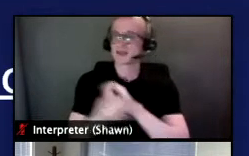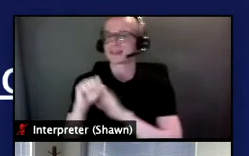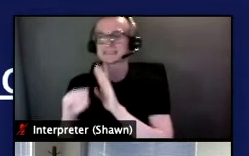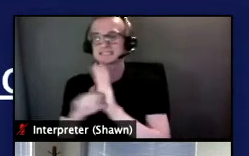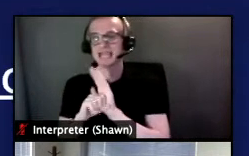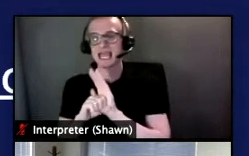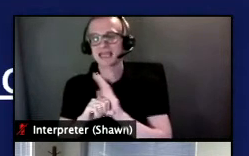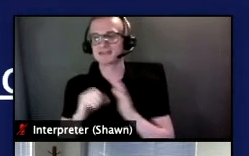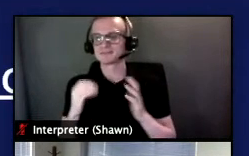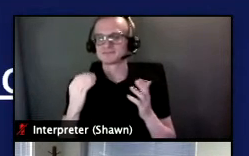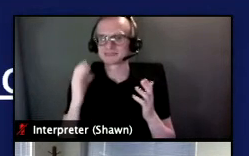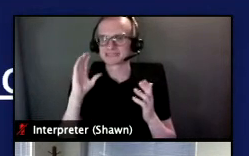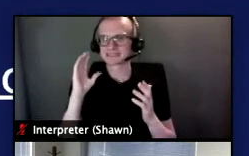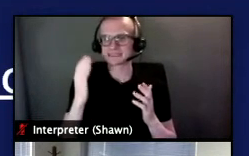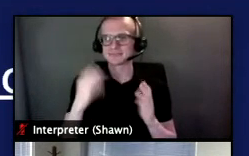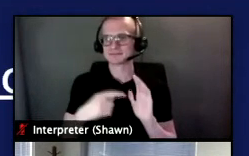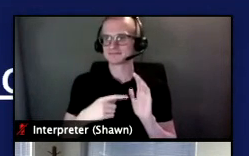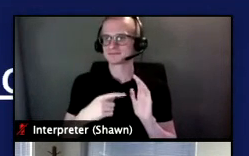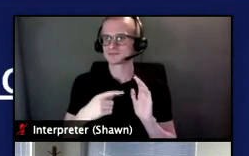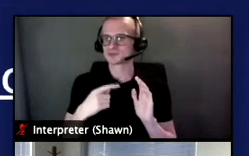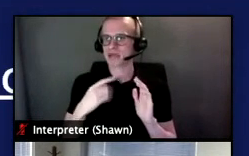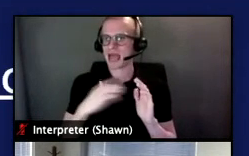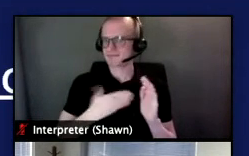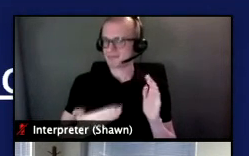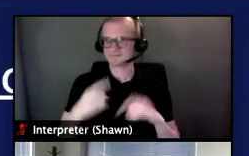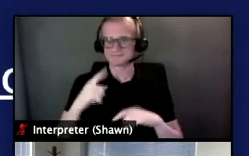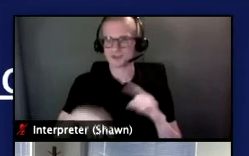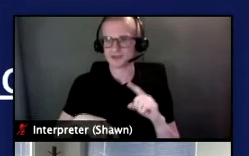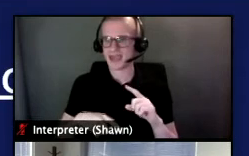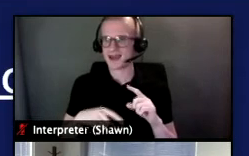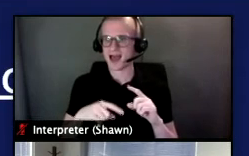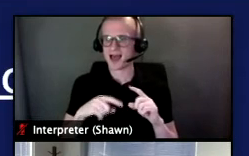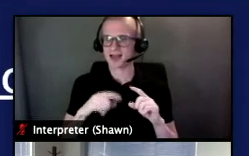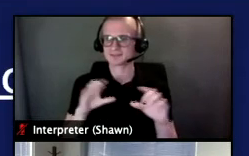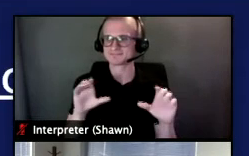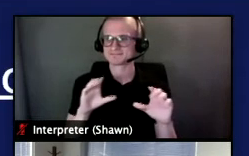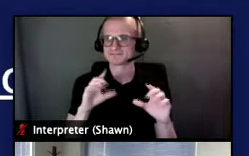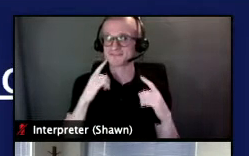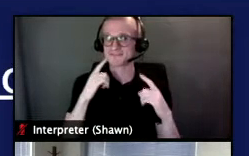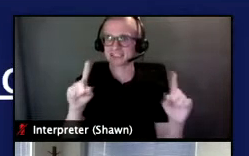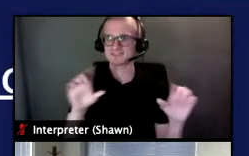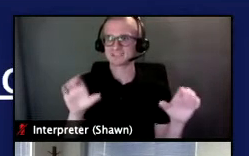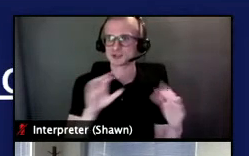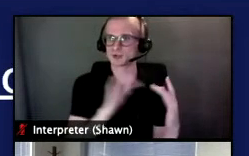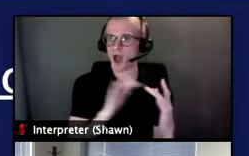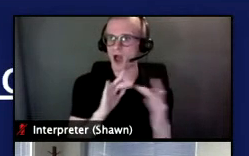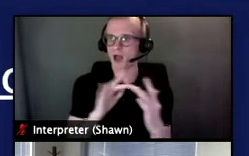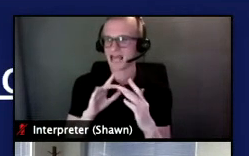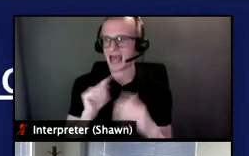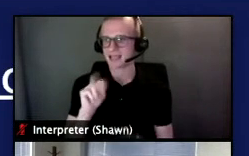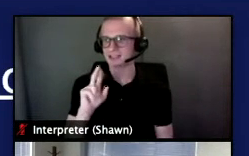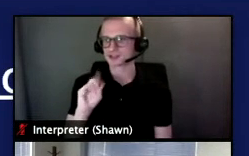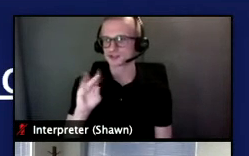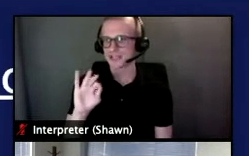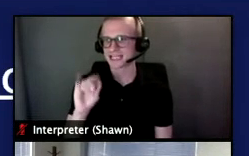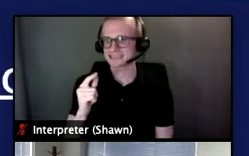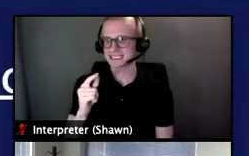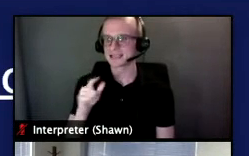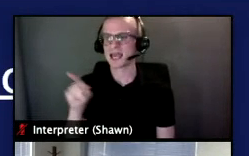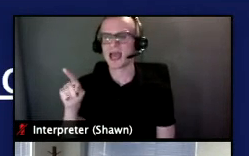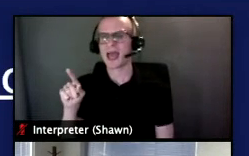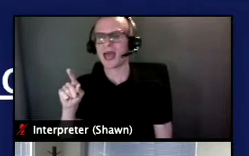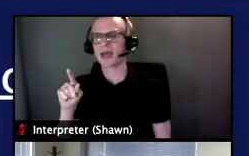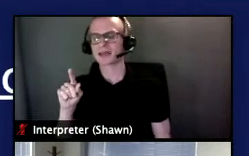up with contact tracing anymore. And Dr. France, you talked about a surgical approach to dealing with the crisis. But how can you take a